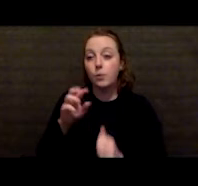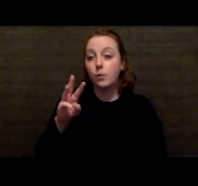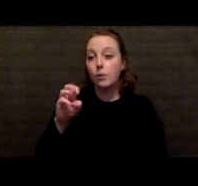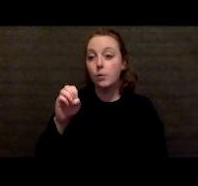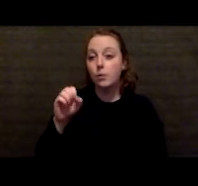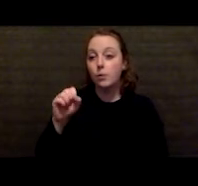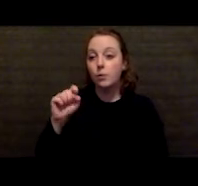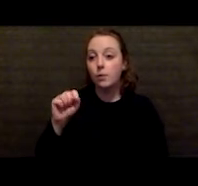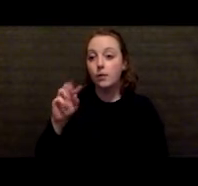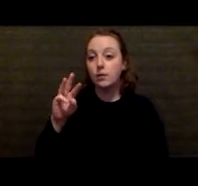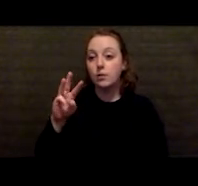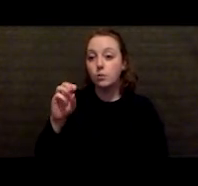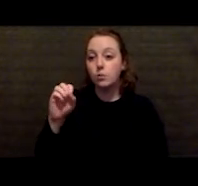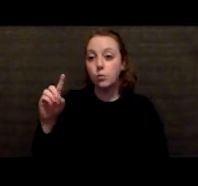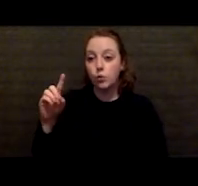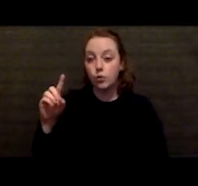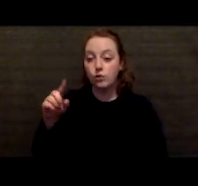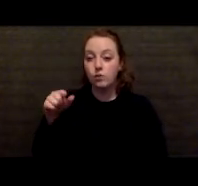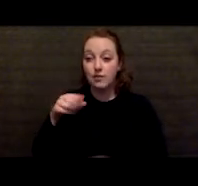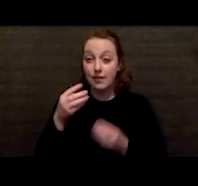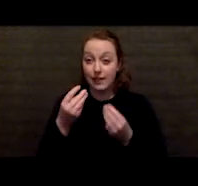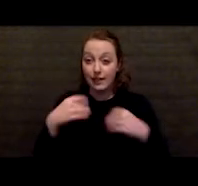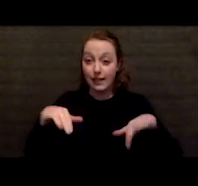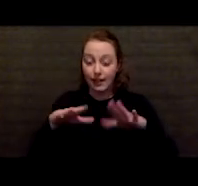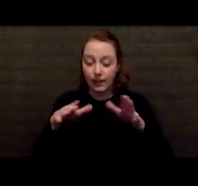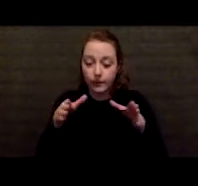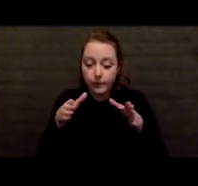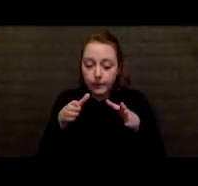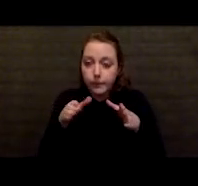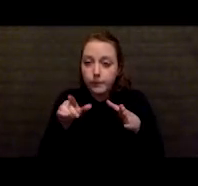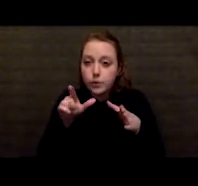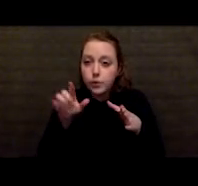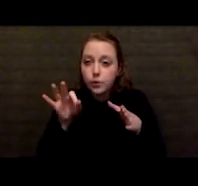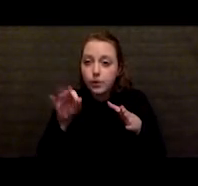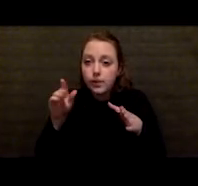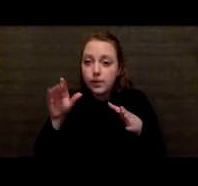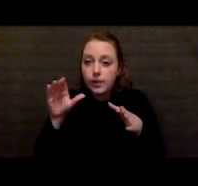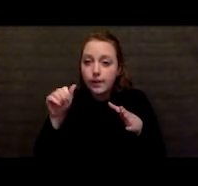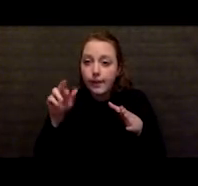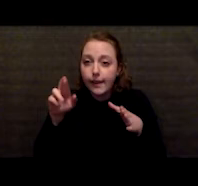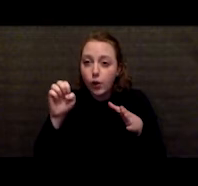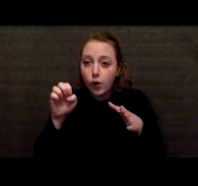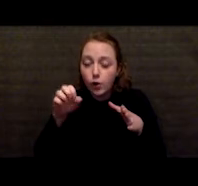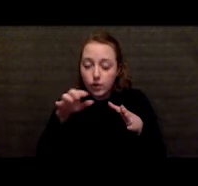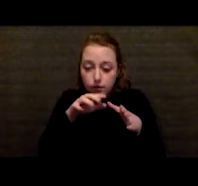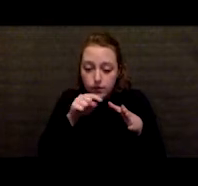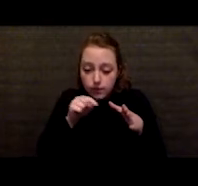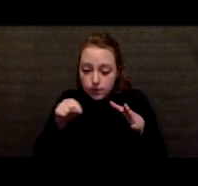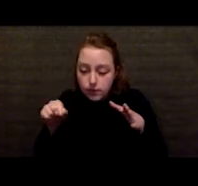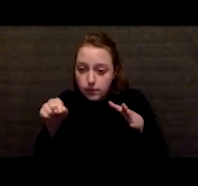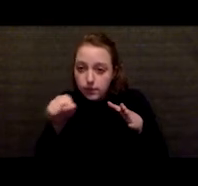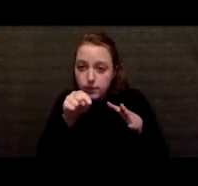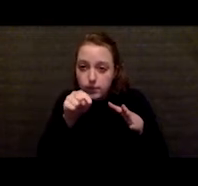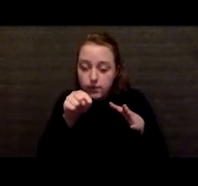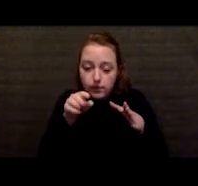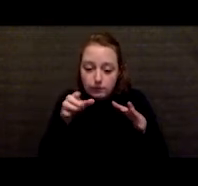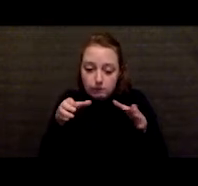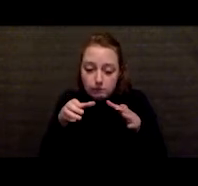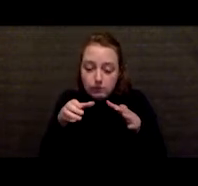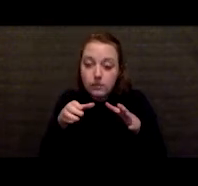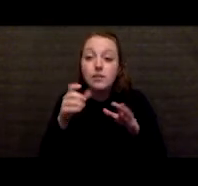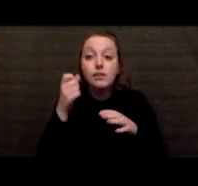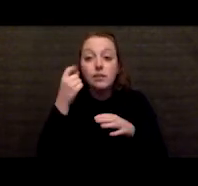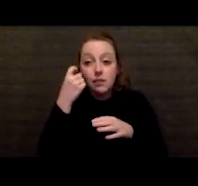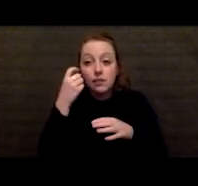it's only a 29-acre site on 3 different pieces of land. So having a larger site like you have at